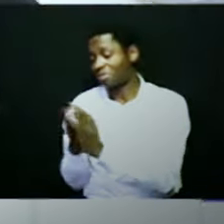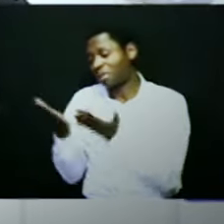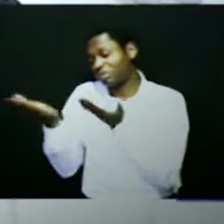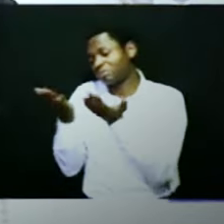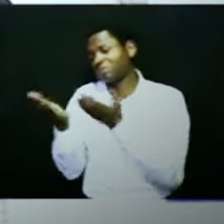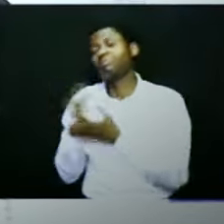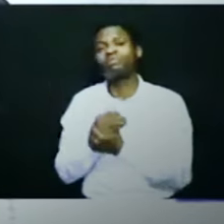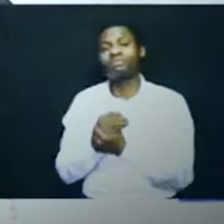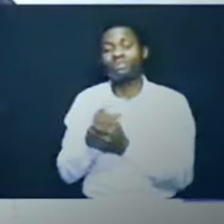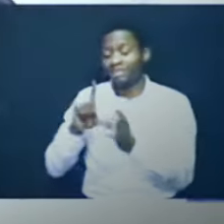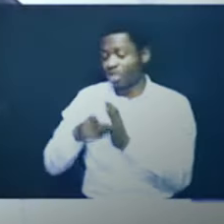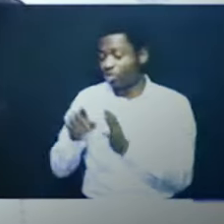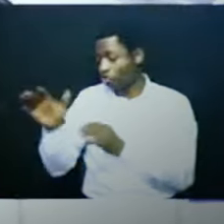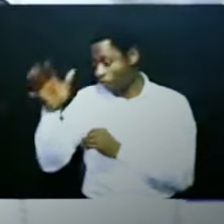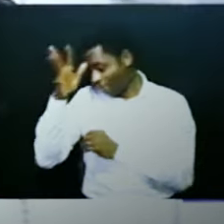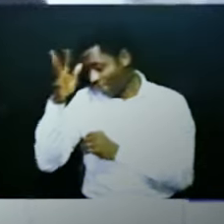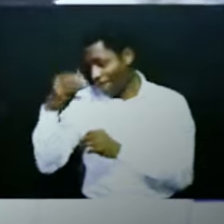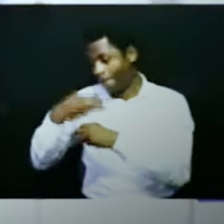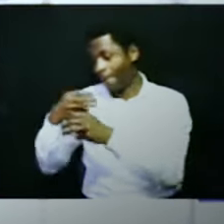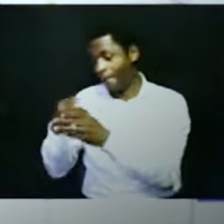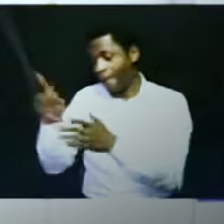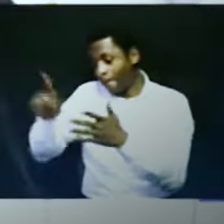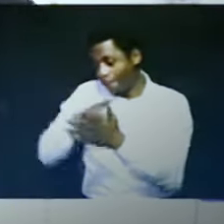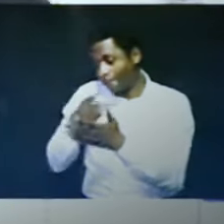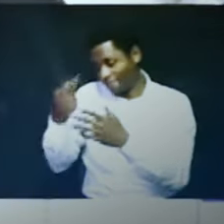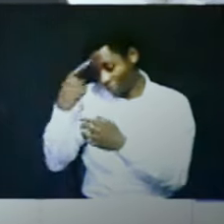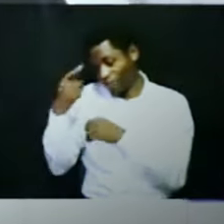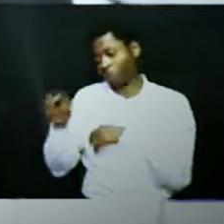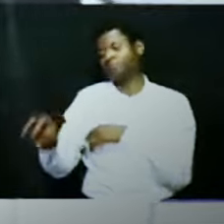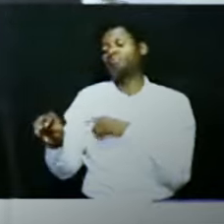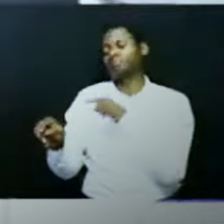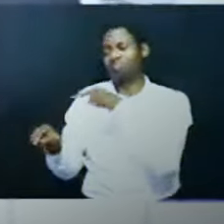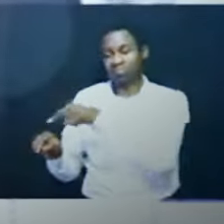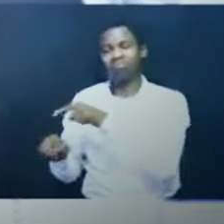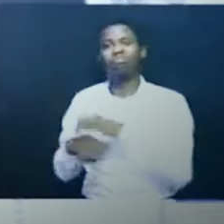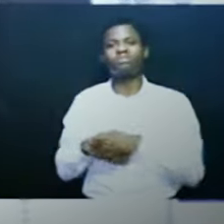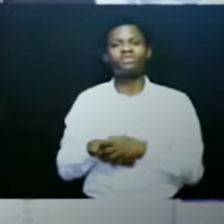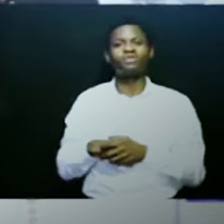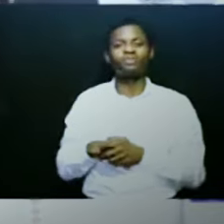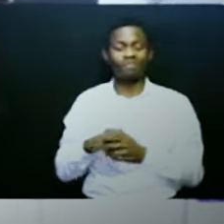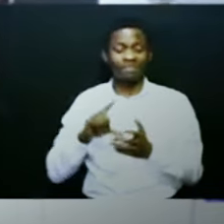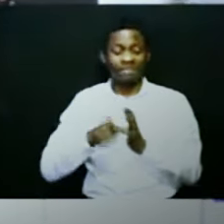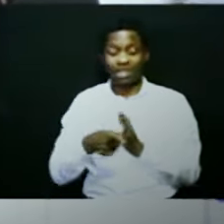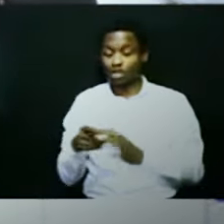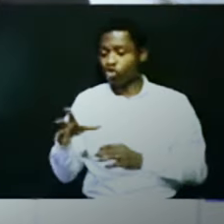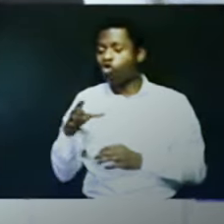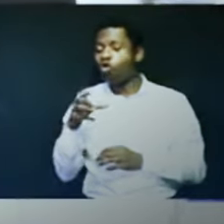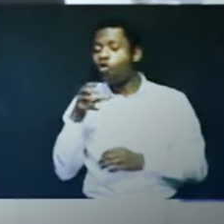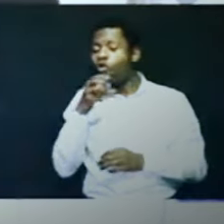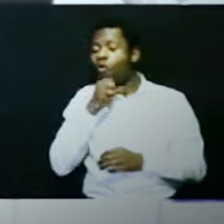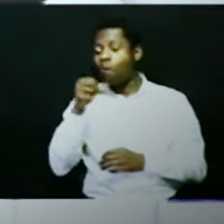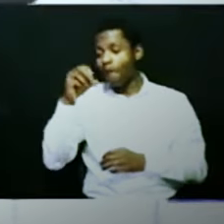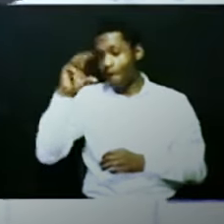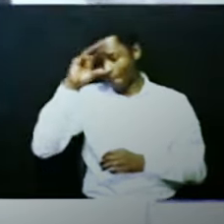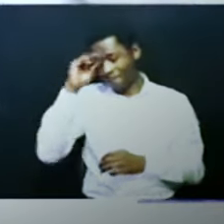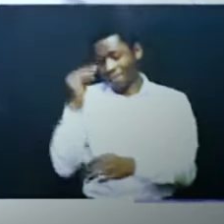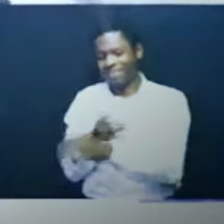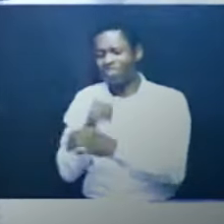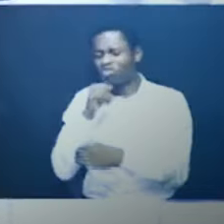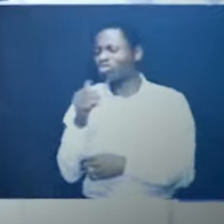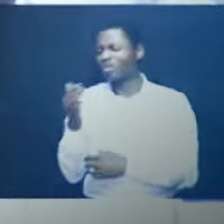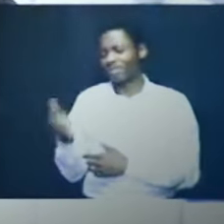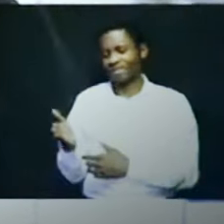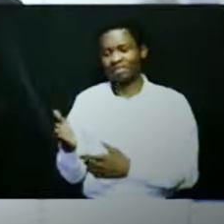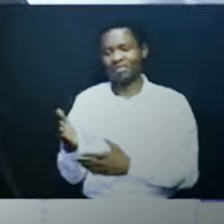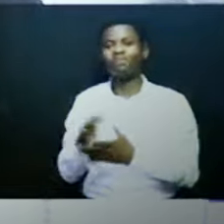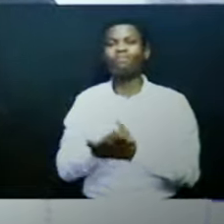father threw a party for him. Around that time, the big brother was not